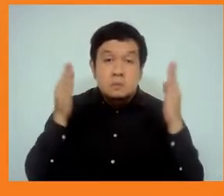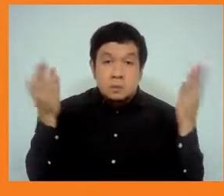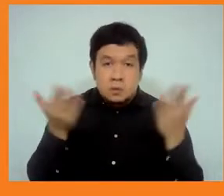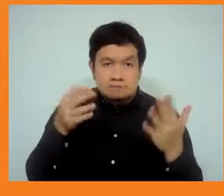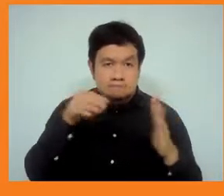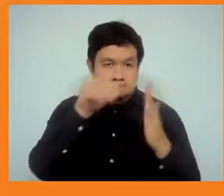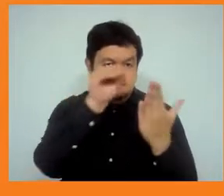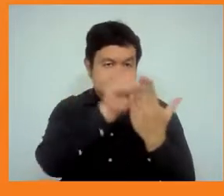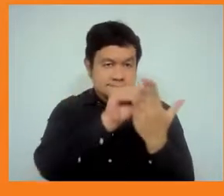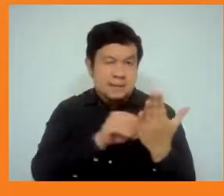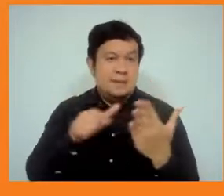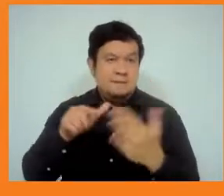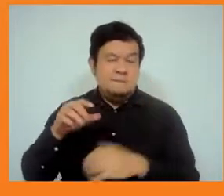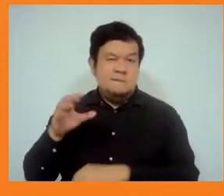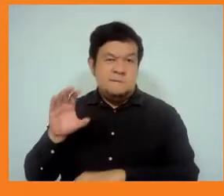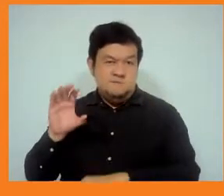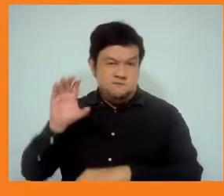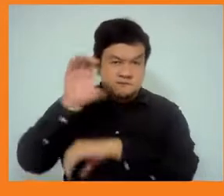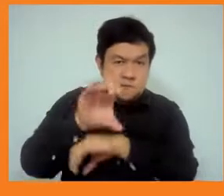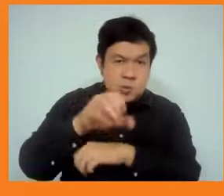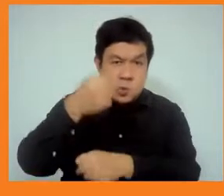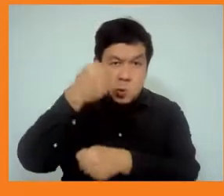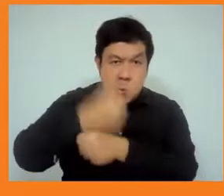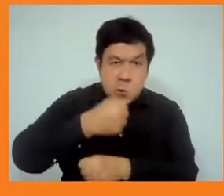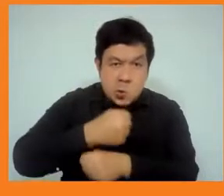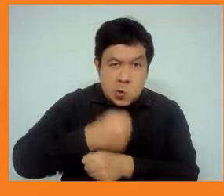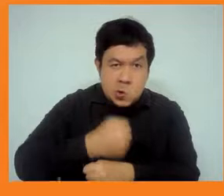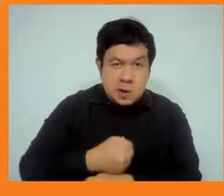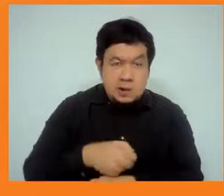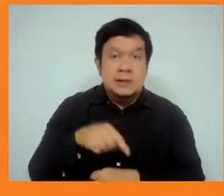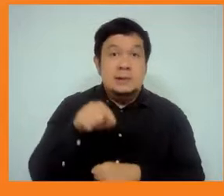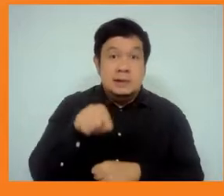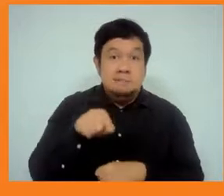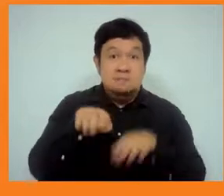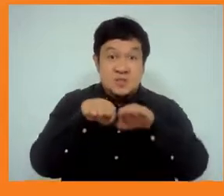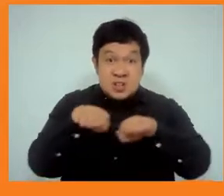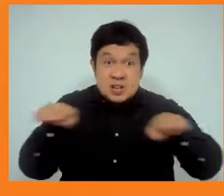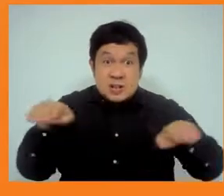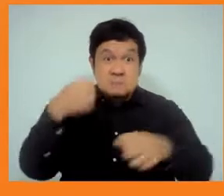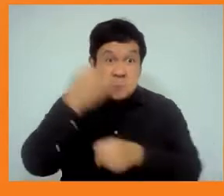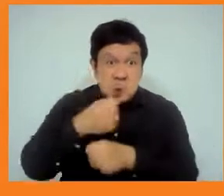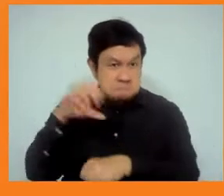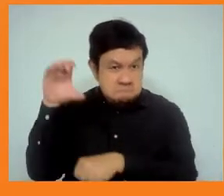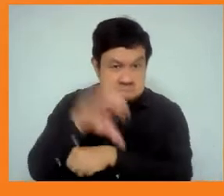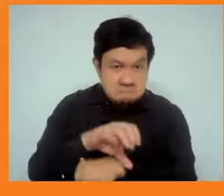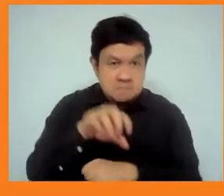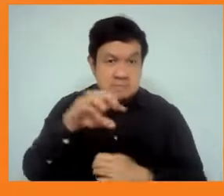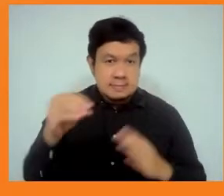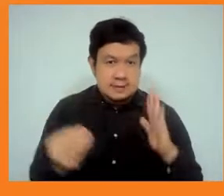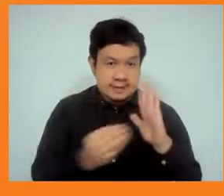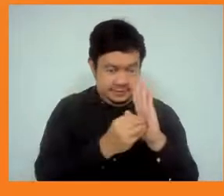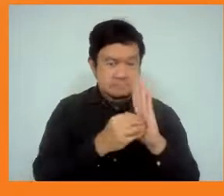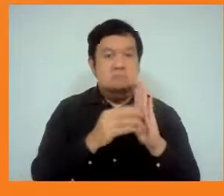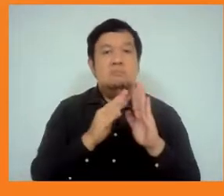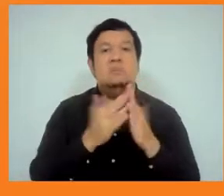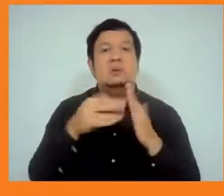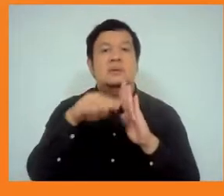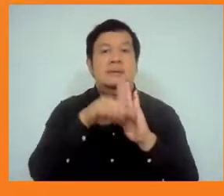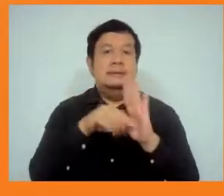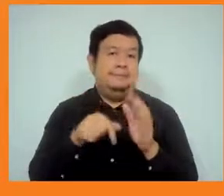know how we can contact the other agencies, and this has